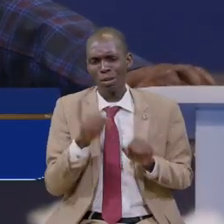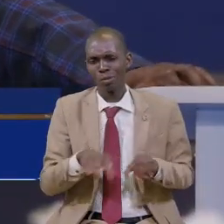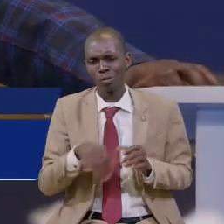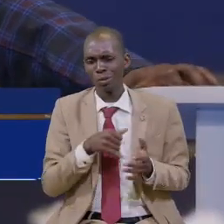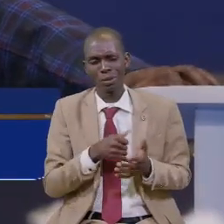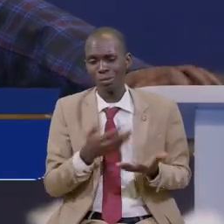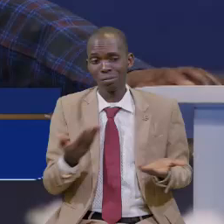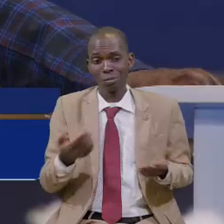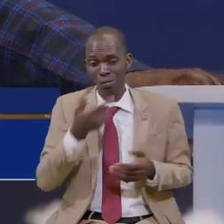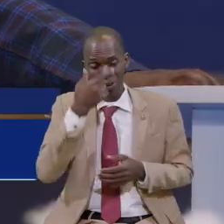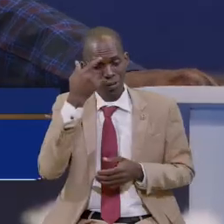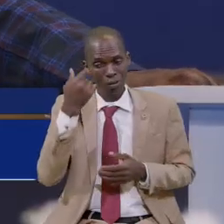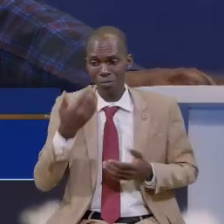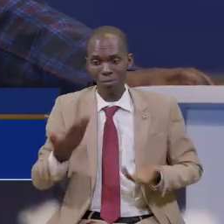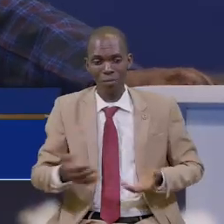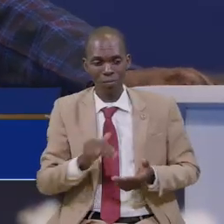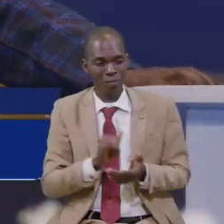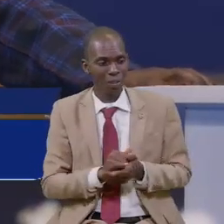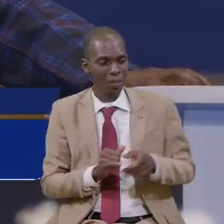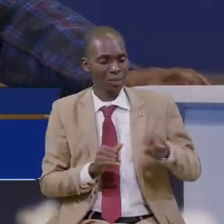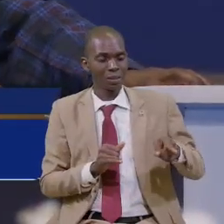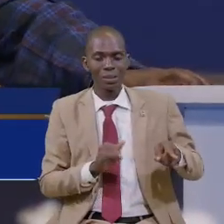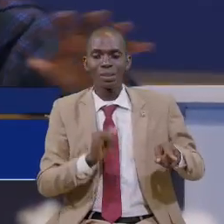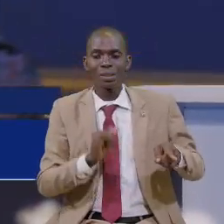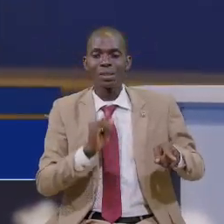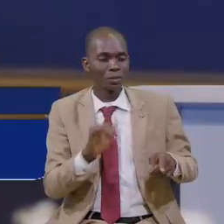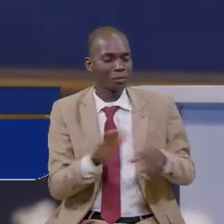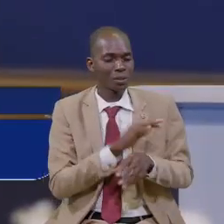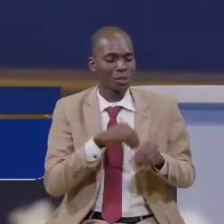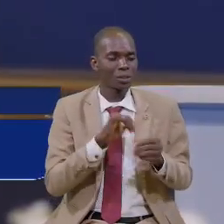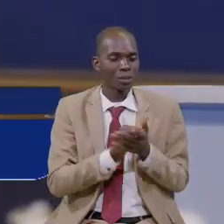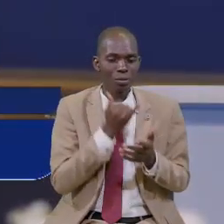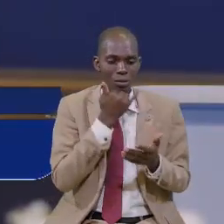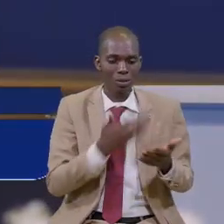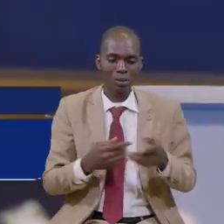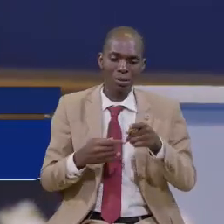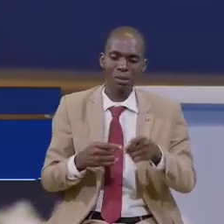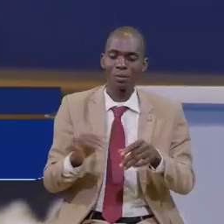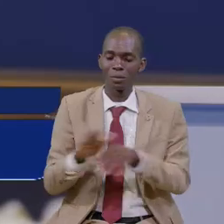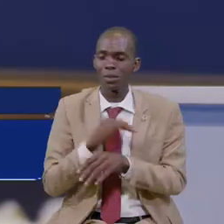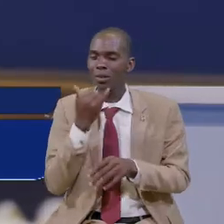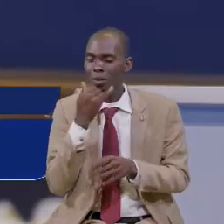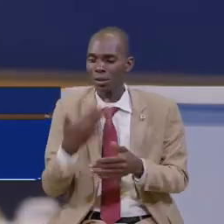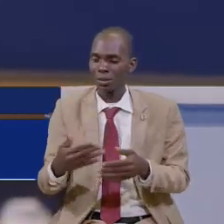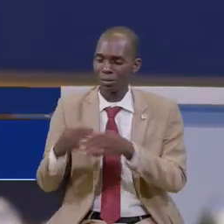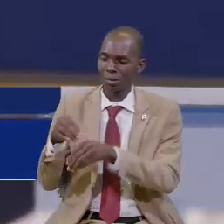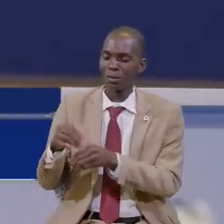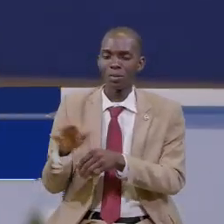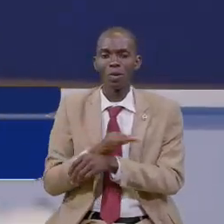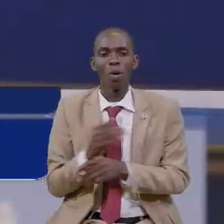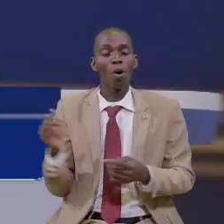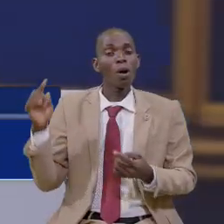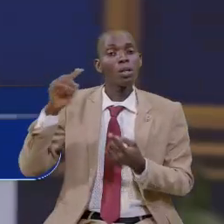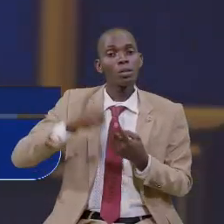is entrenching that, entrenching that, entrenching that, until you rise up and you are not